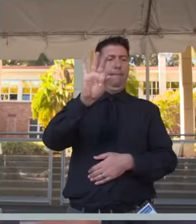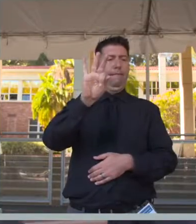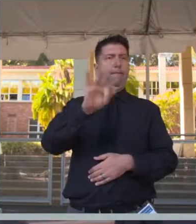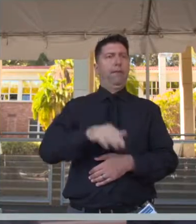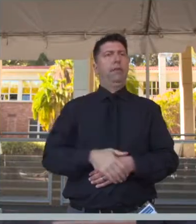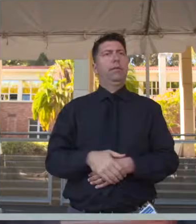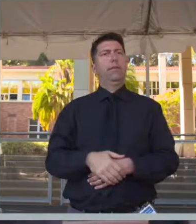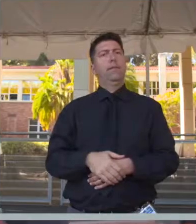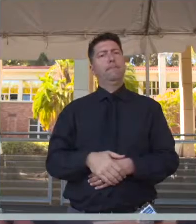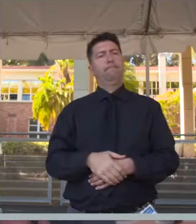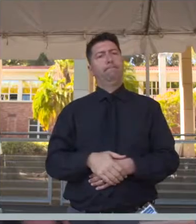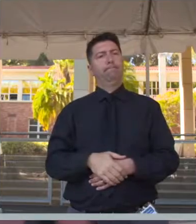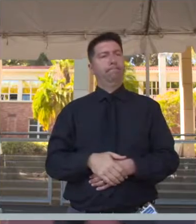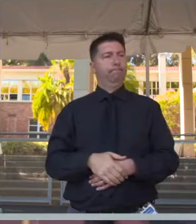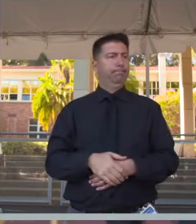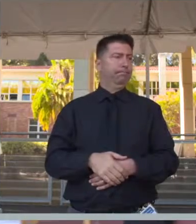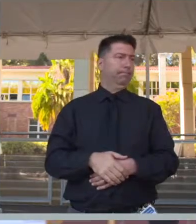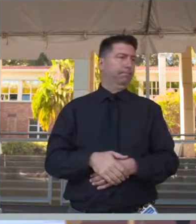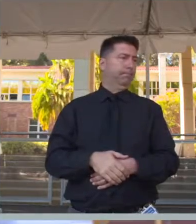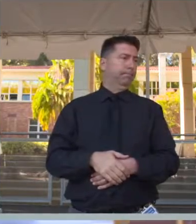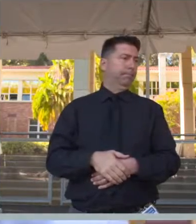Jessica Anissa Urzua.